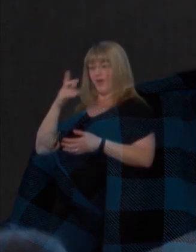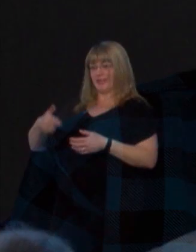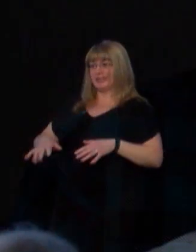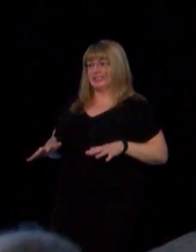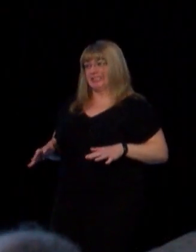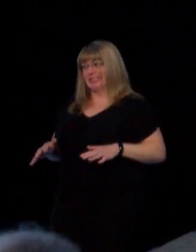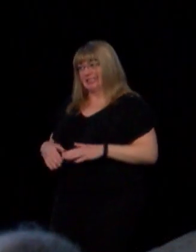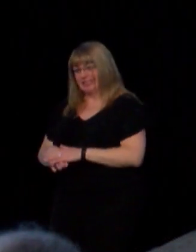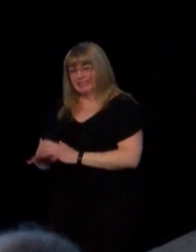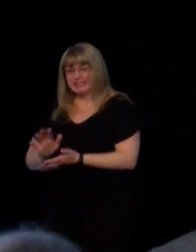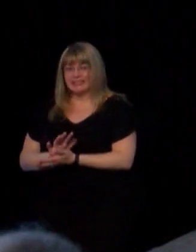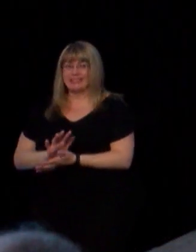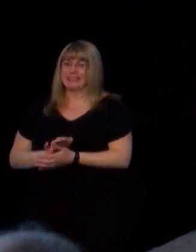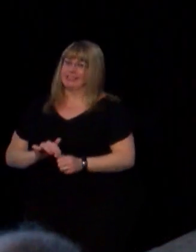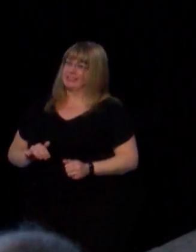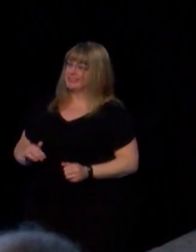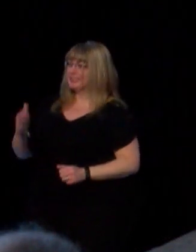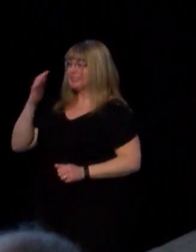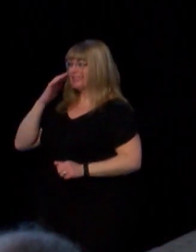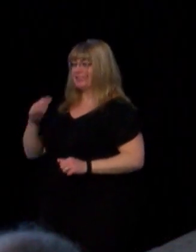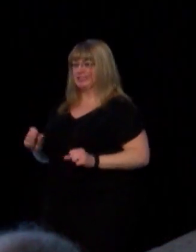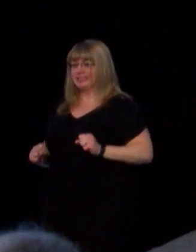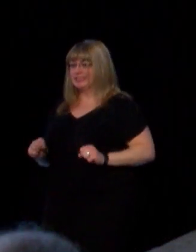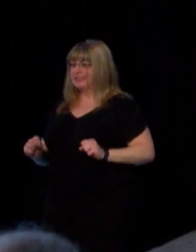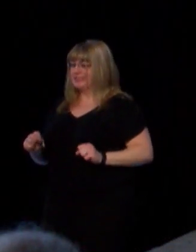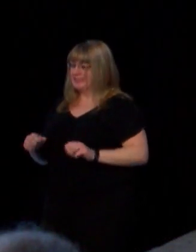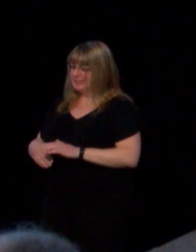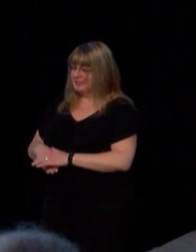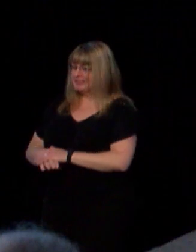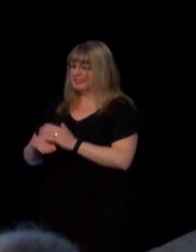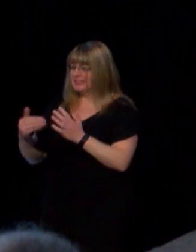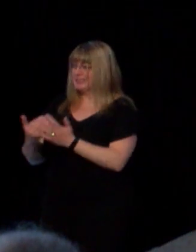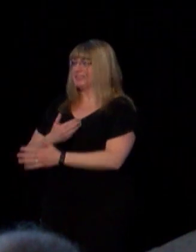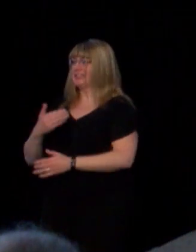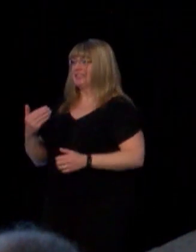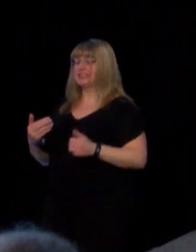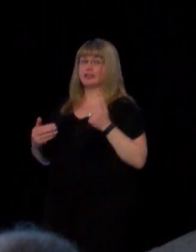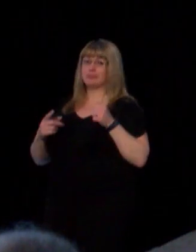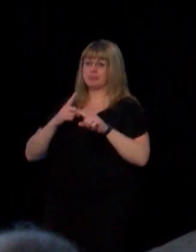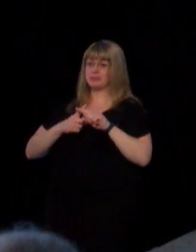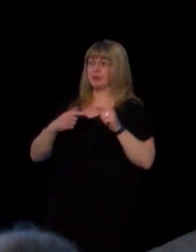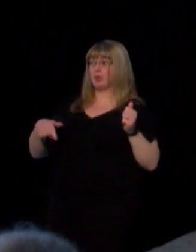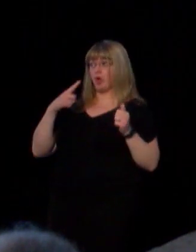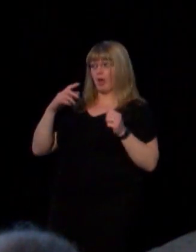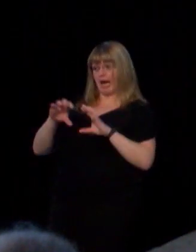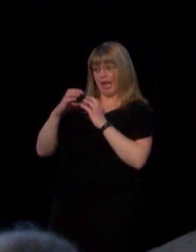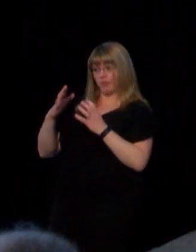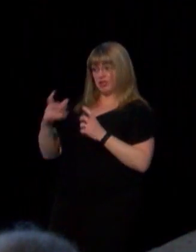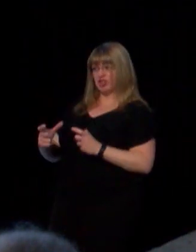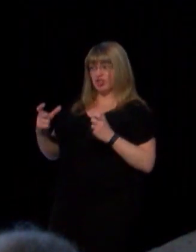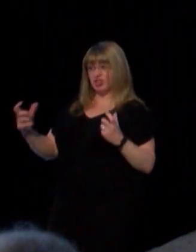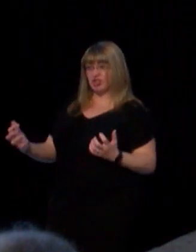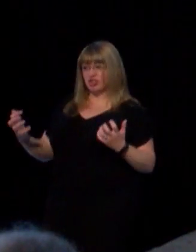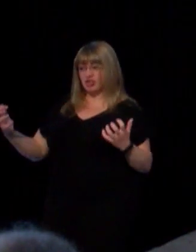and a time that's apprehensive, no matter the circumstances. We're concerned about class sizes, whether